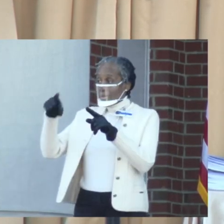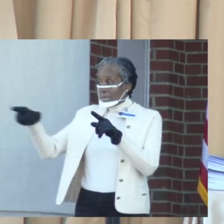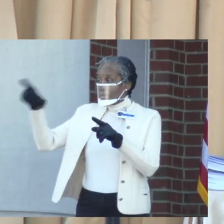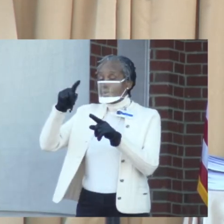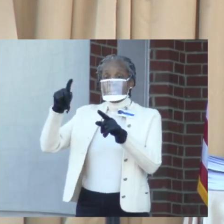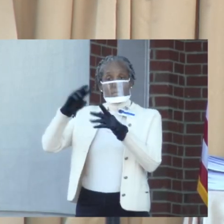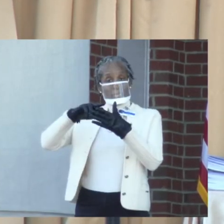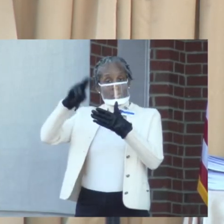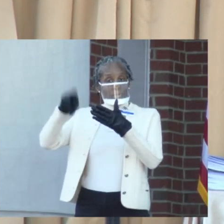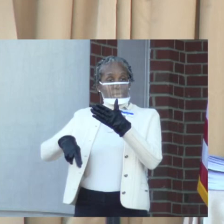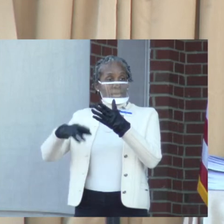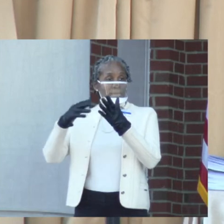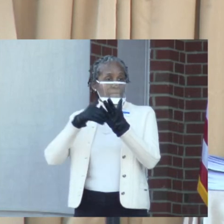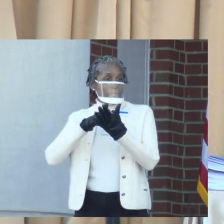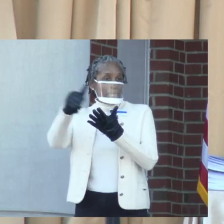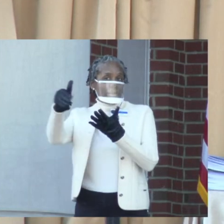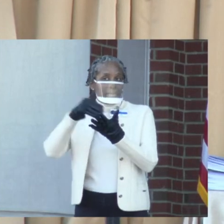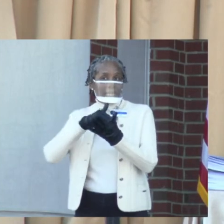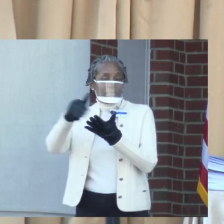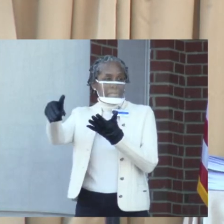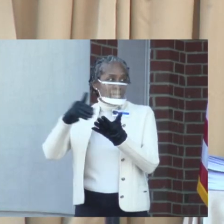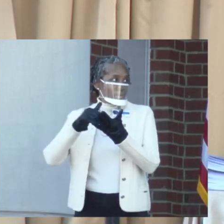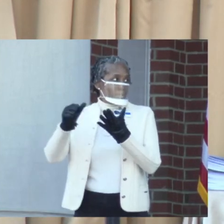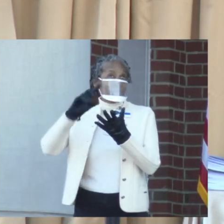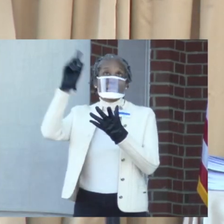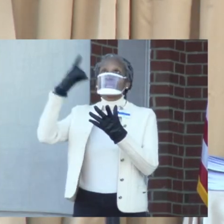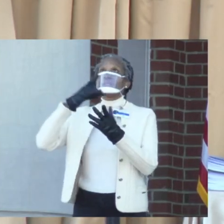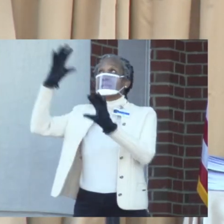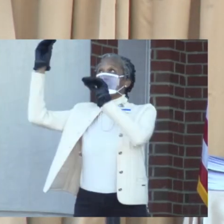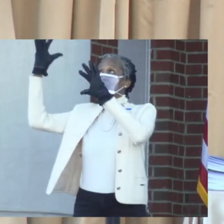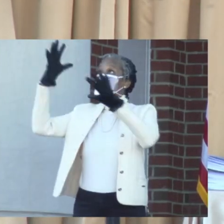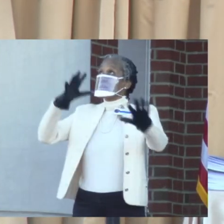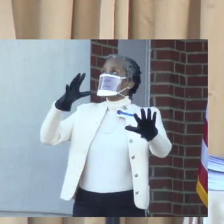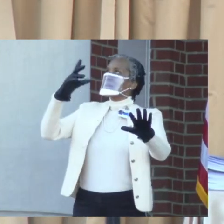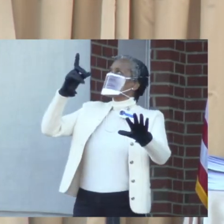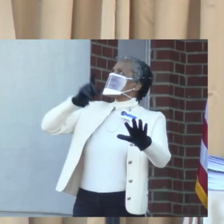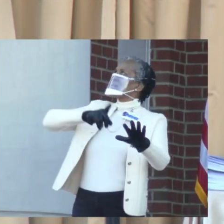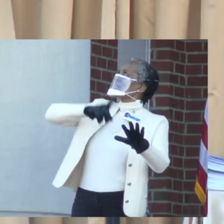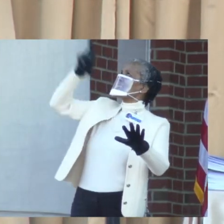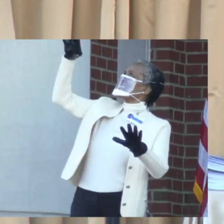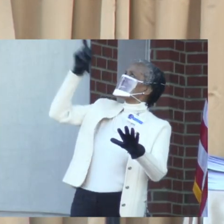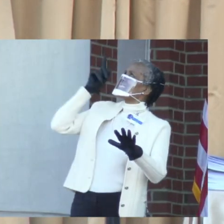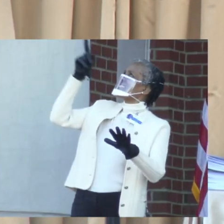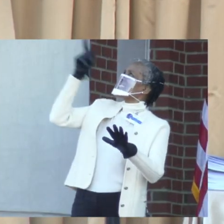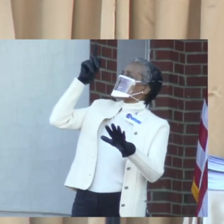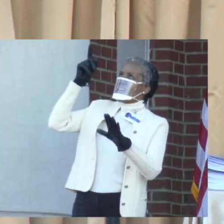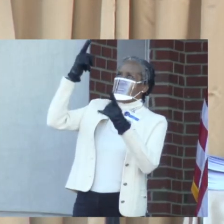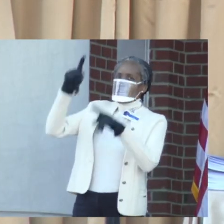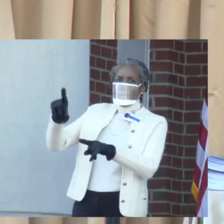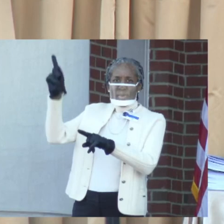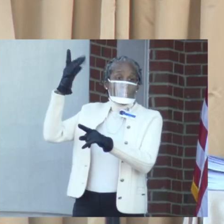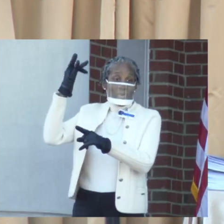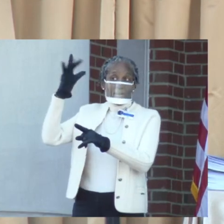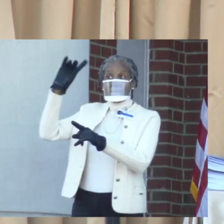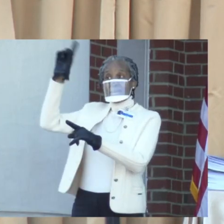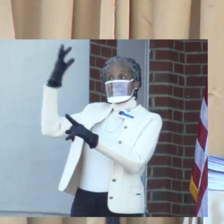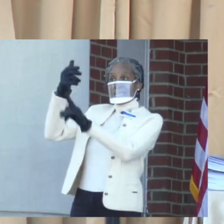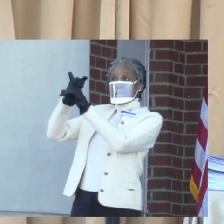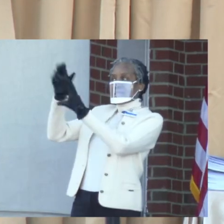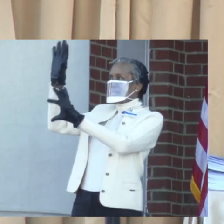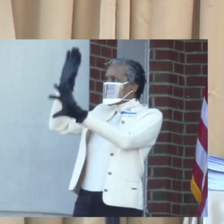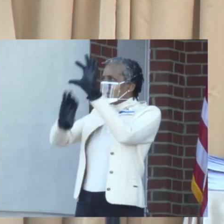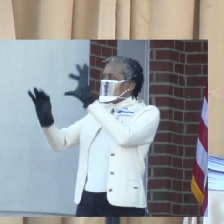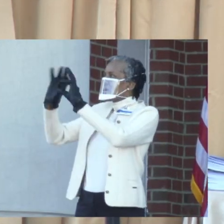reaction taking place millions of miles away. And this reaction can only occur because our sun is being pressed on